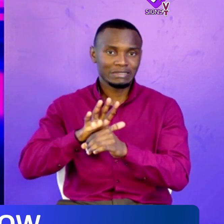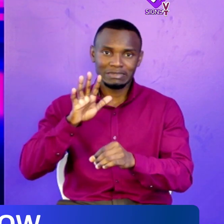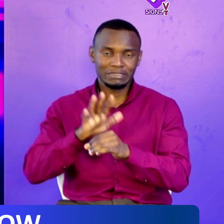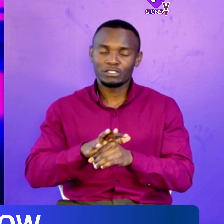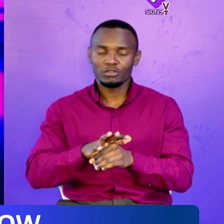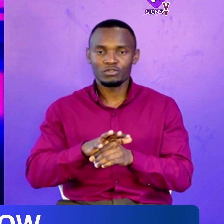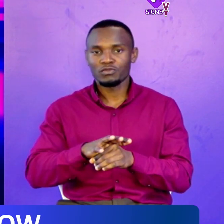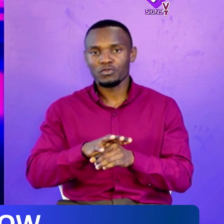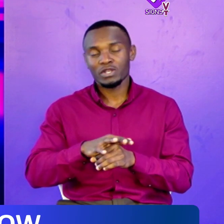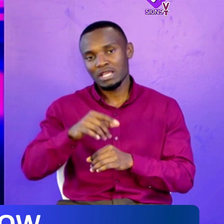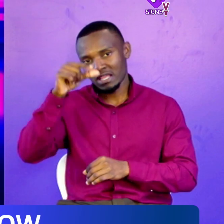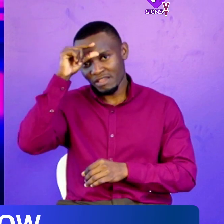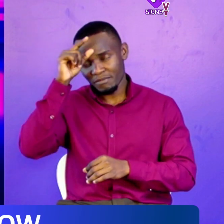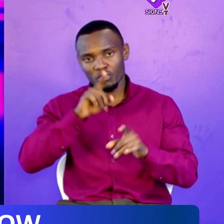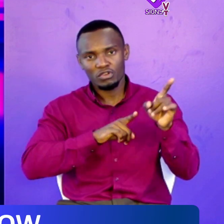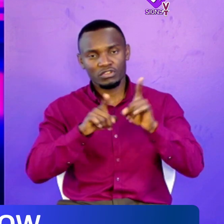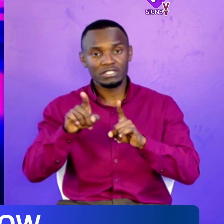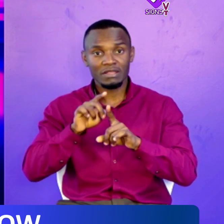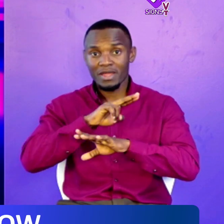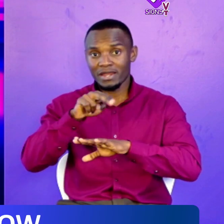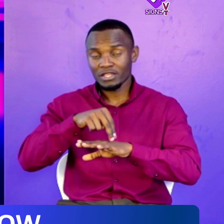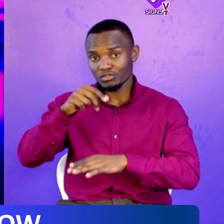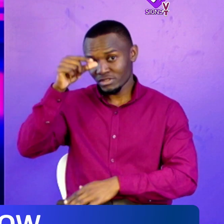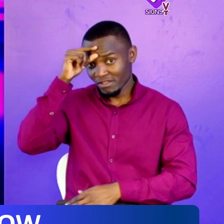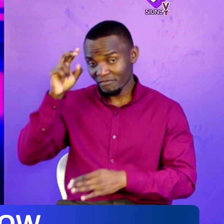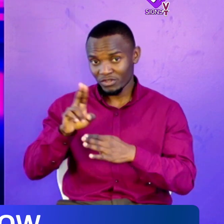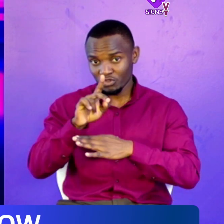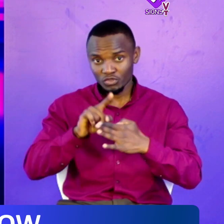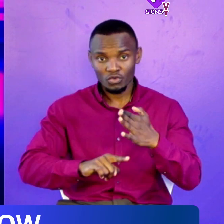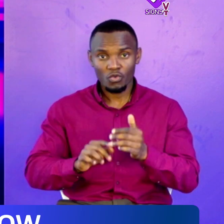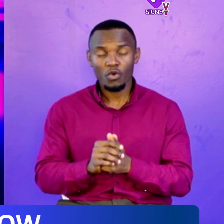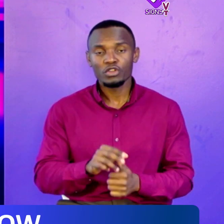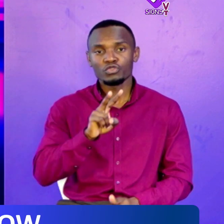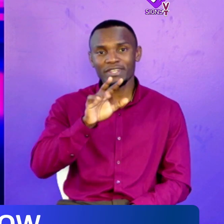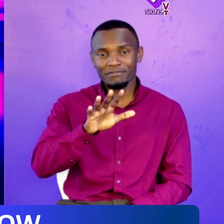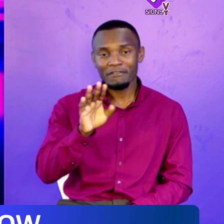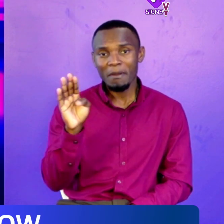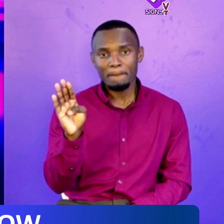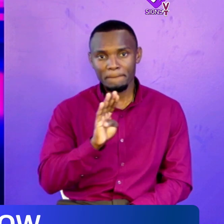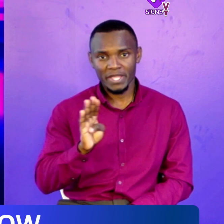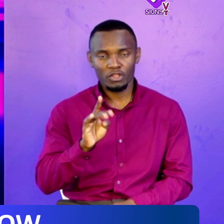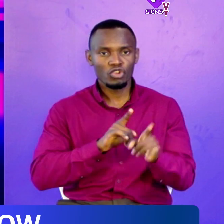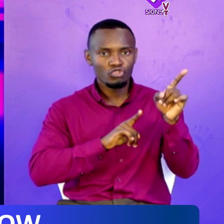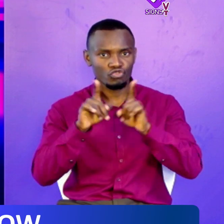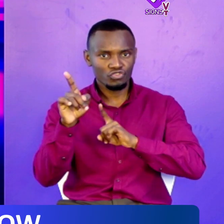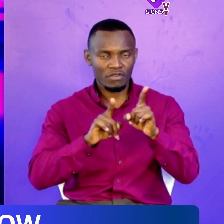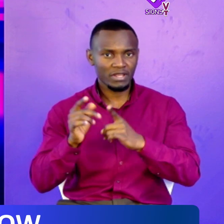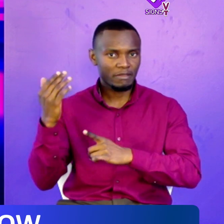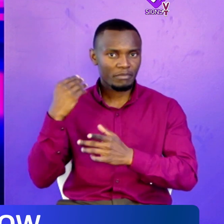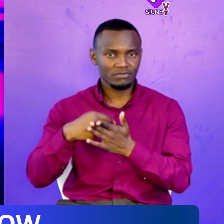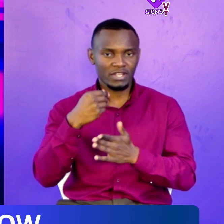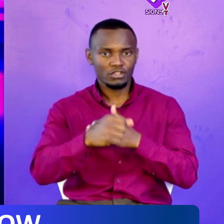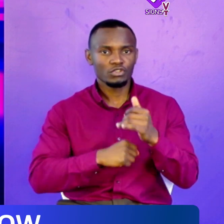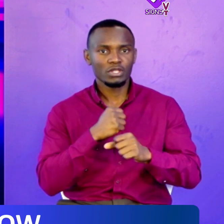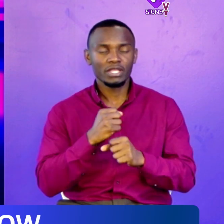with the national government blowing away 25 billion in local and foreign travel in the last financial year. Now, the